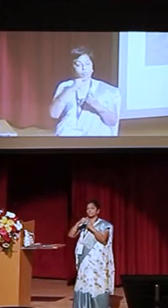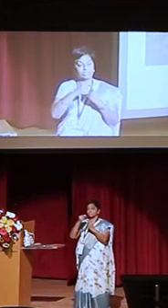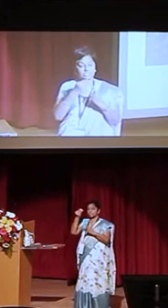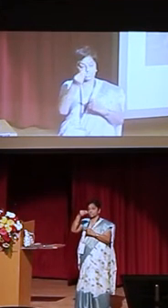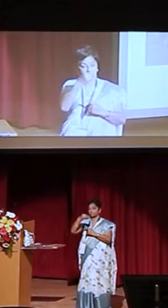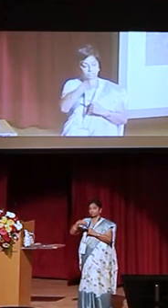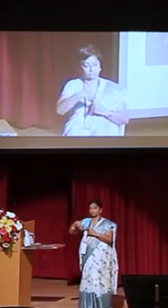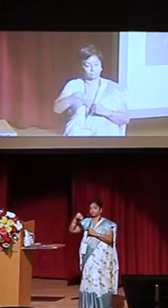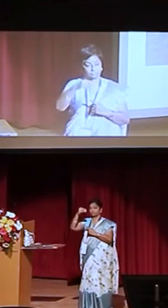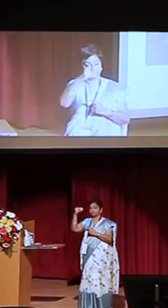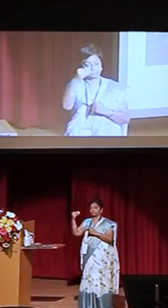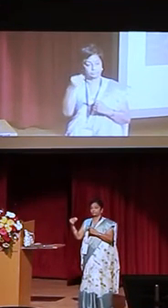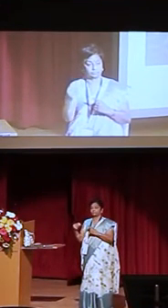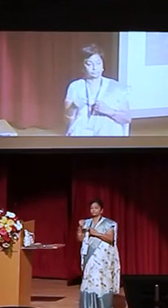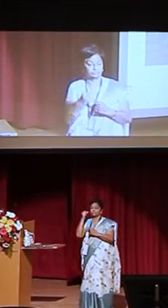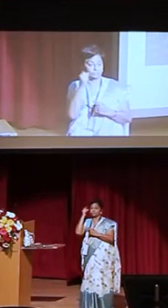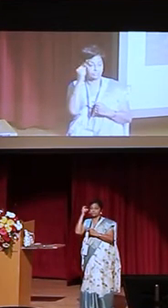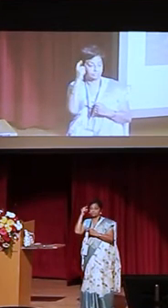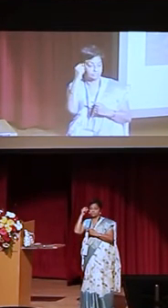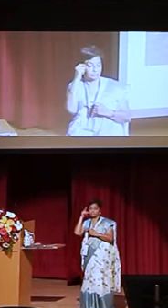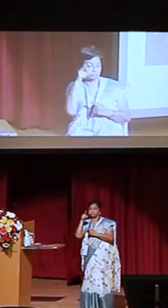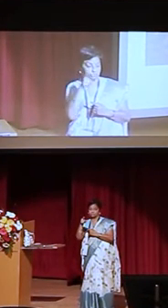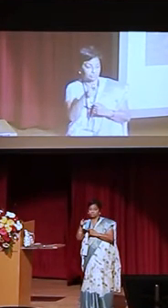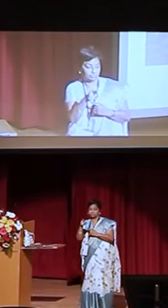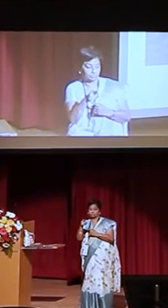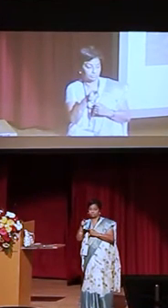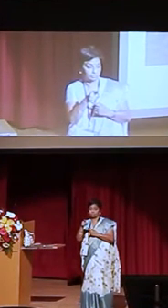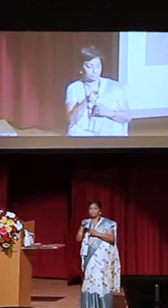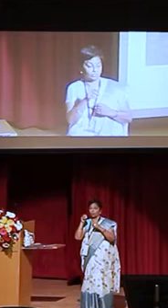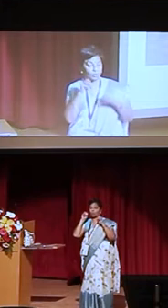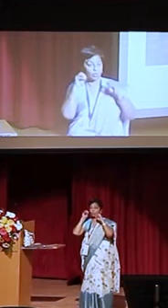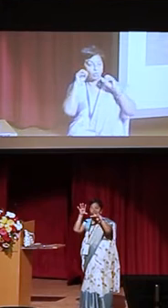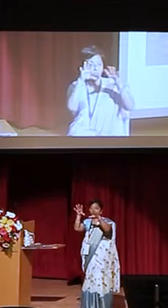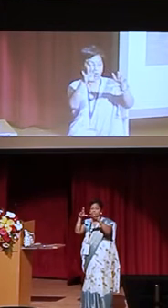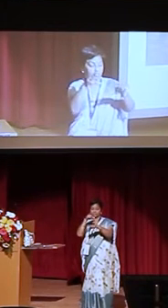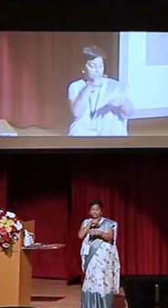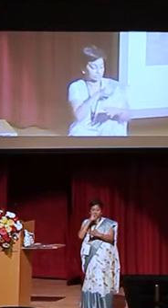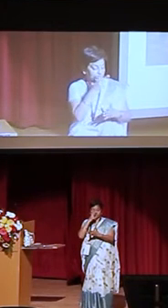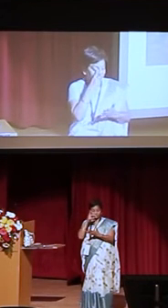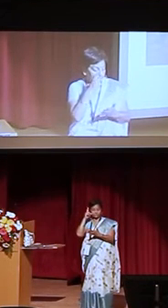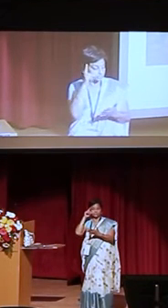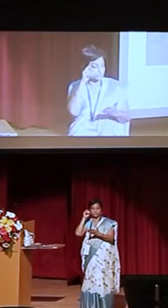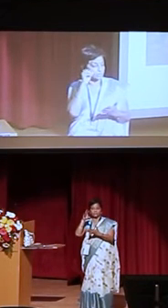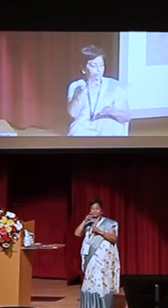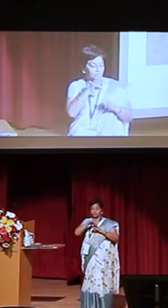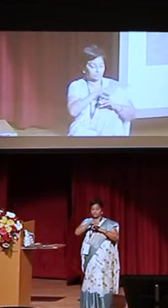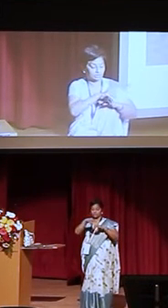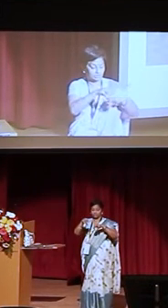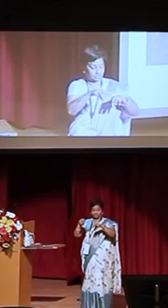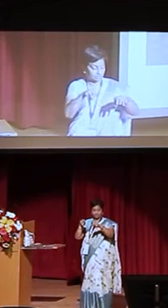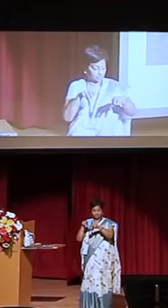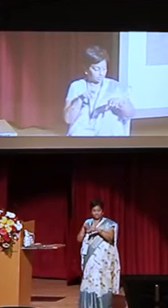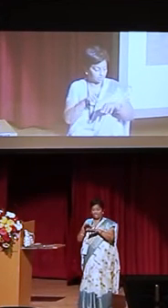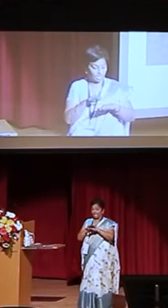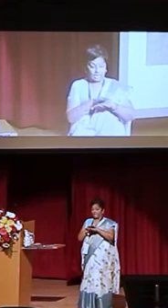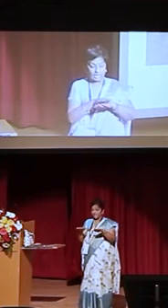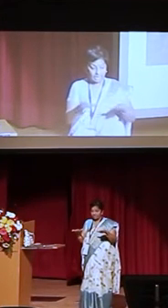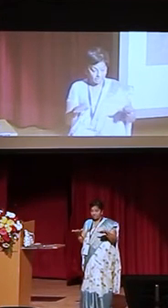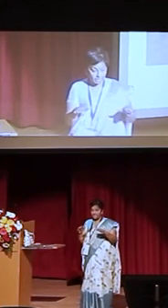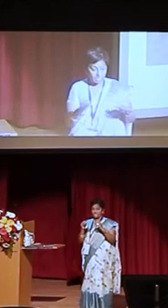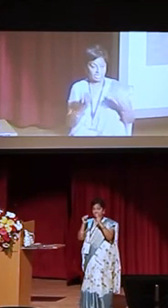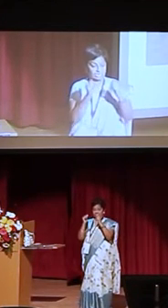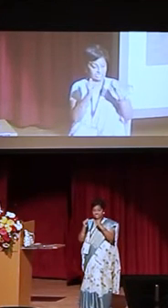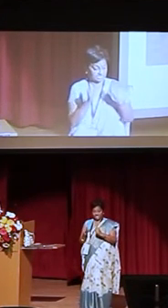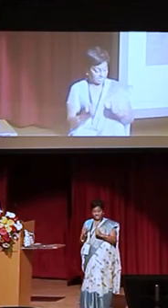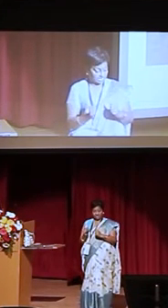drawings, may help understand the concept of projection, in this case, side views of a table, a